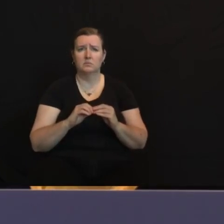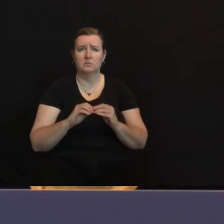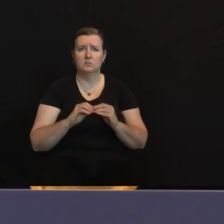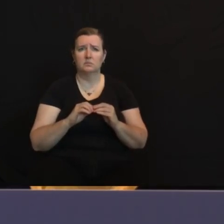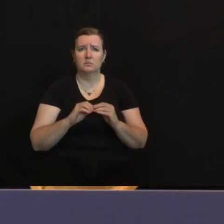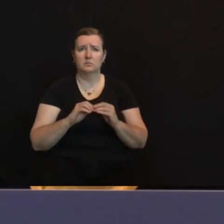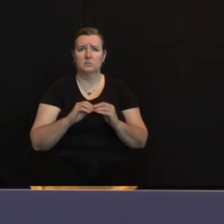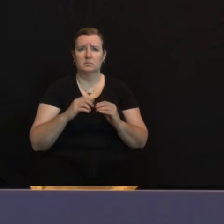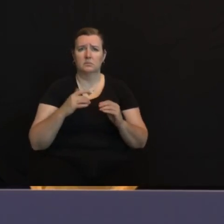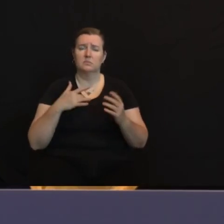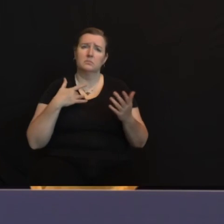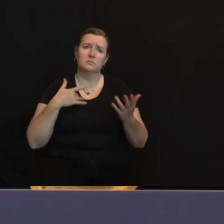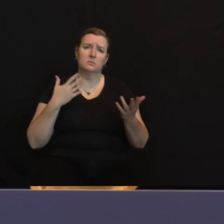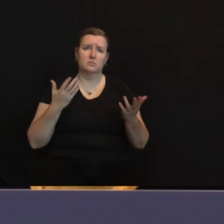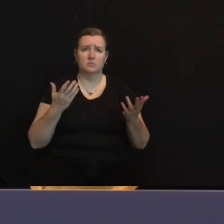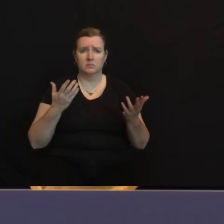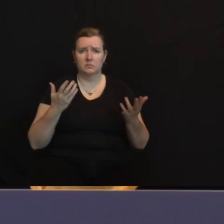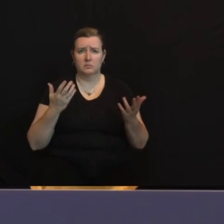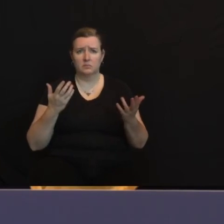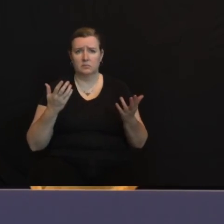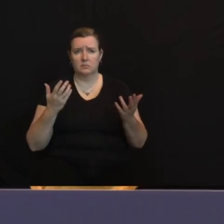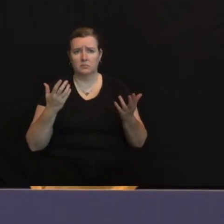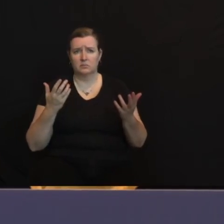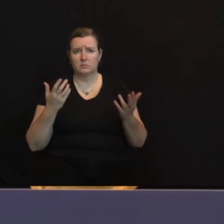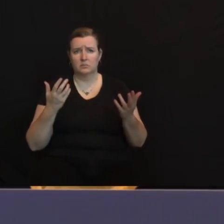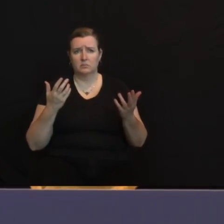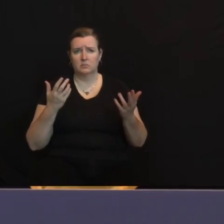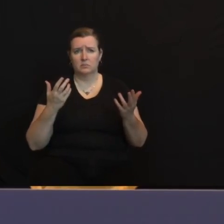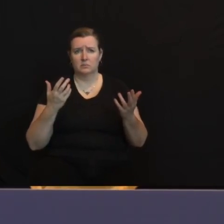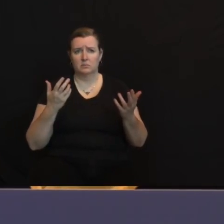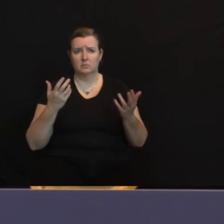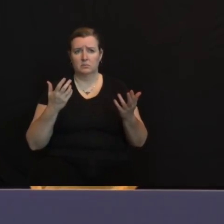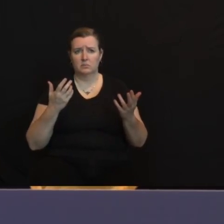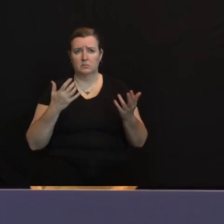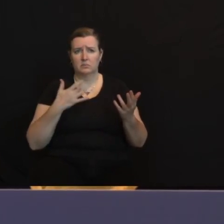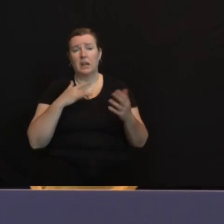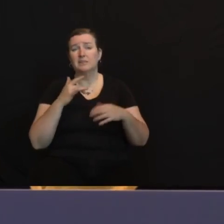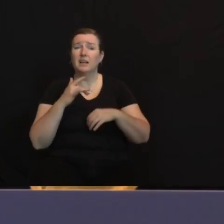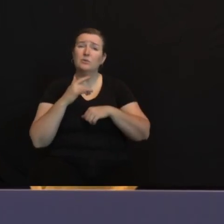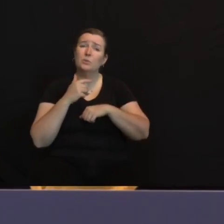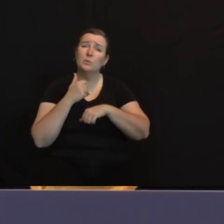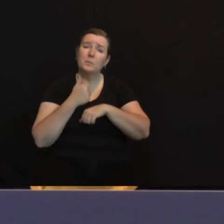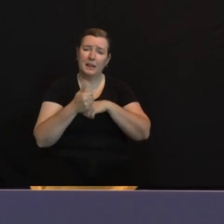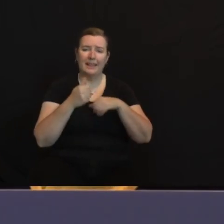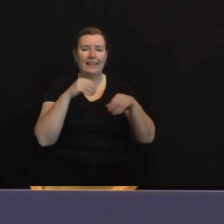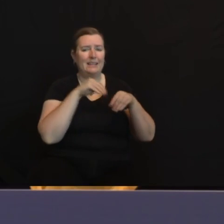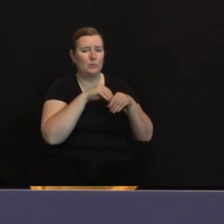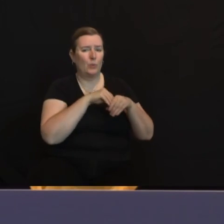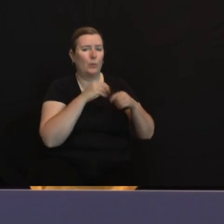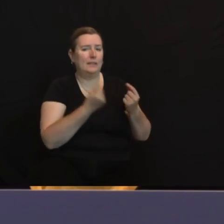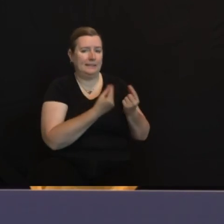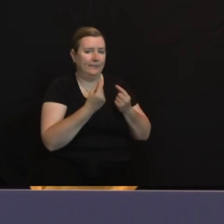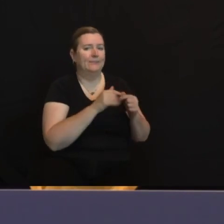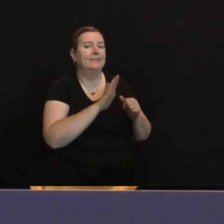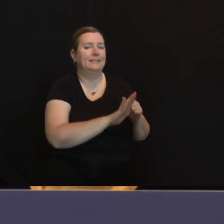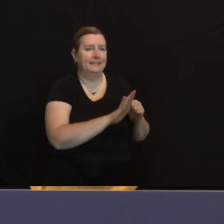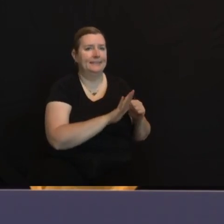side of indoor private activity, and people are fatigued, and frankly, who could blame you for being